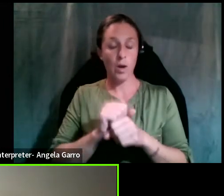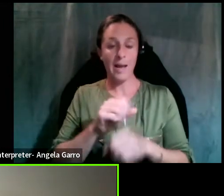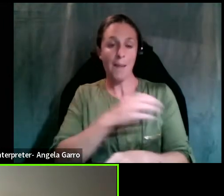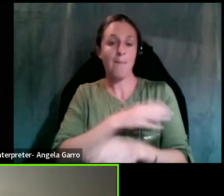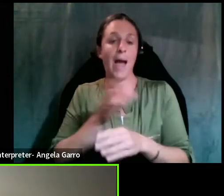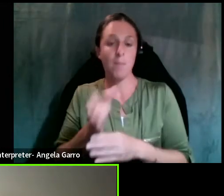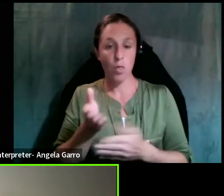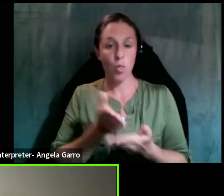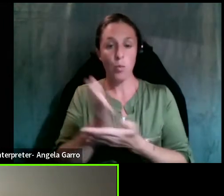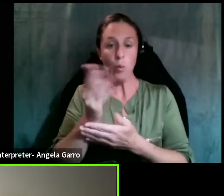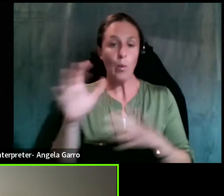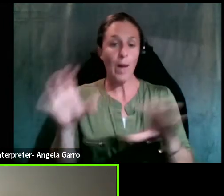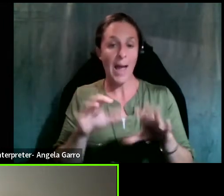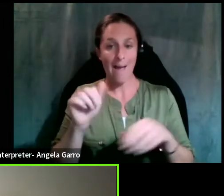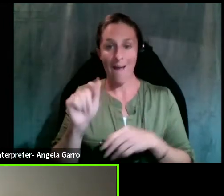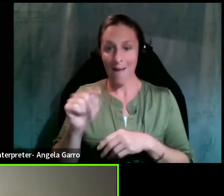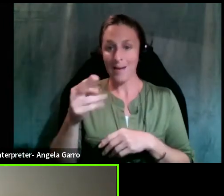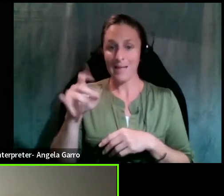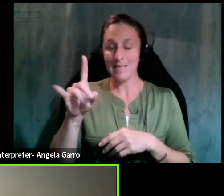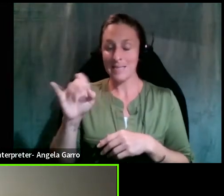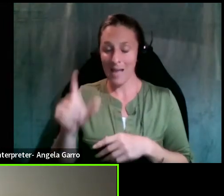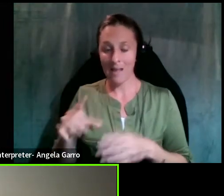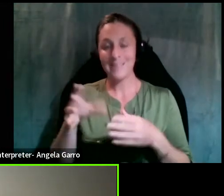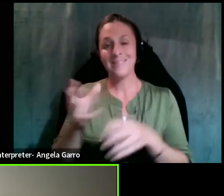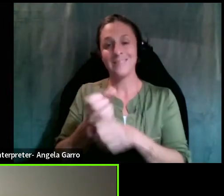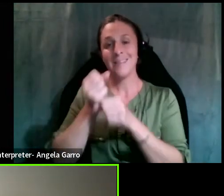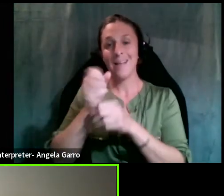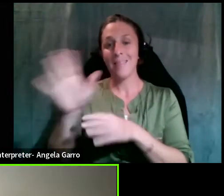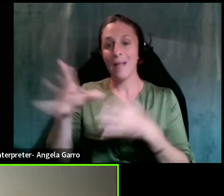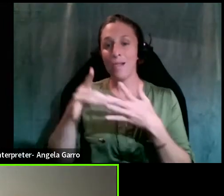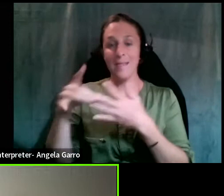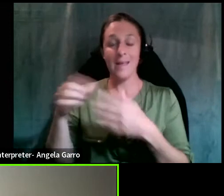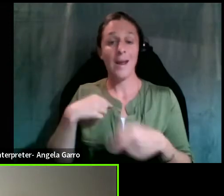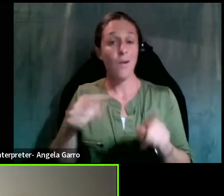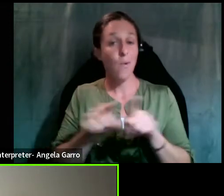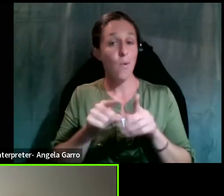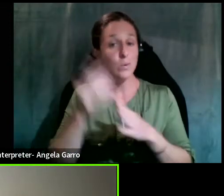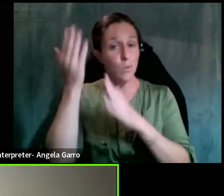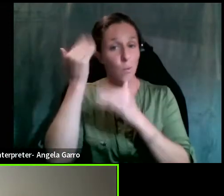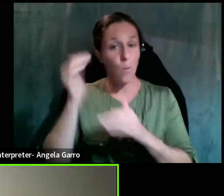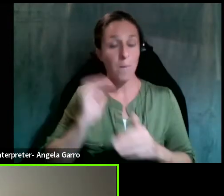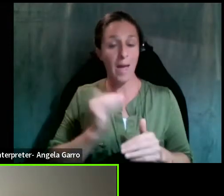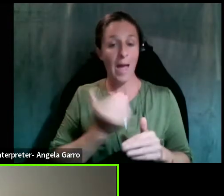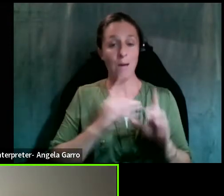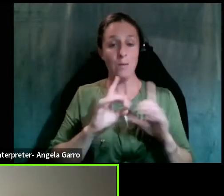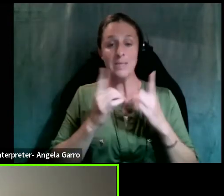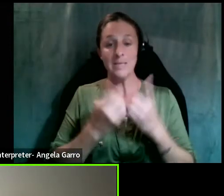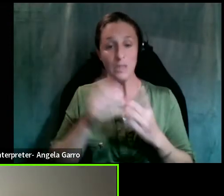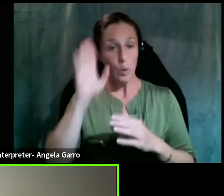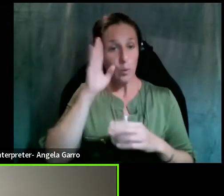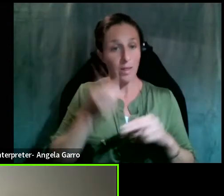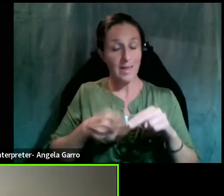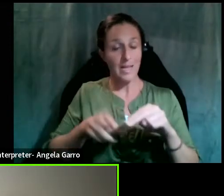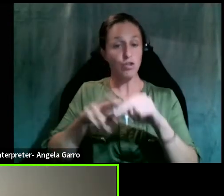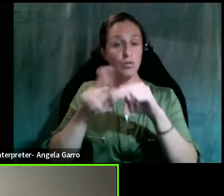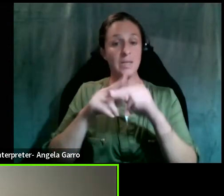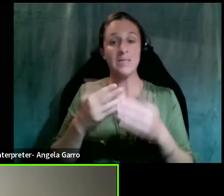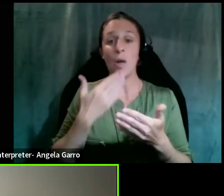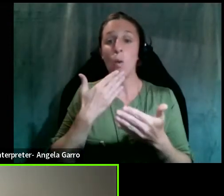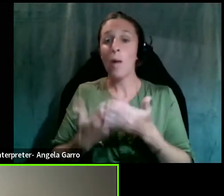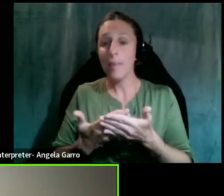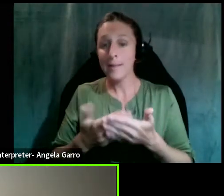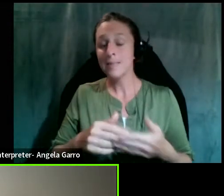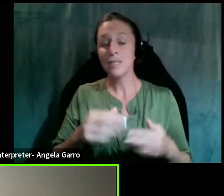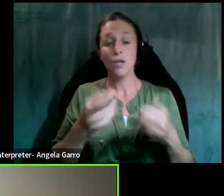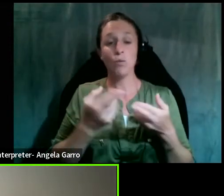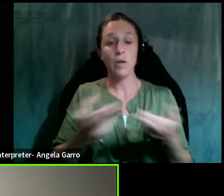and taking the lead from them. I also hope that our district will increase wellness resources